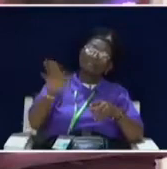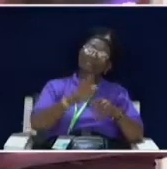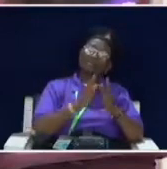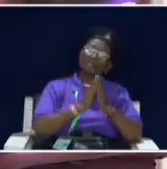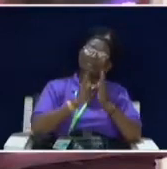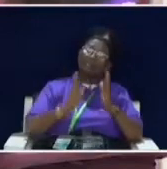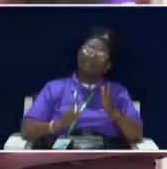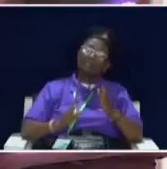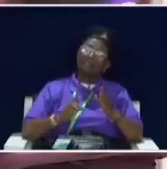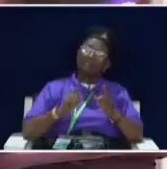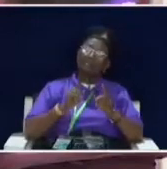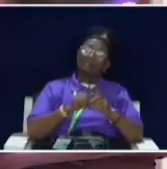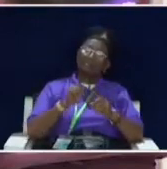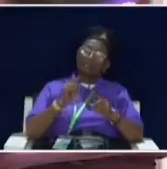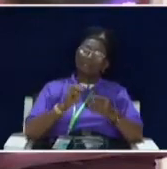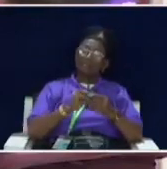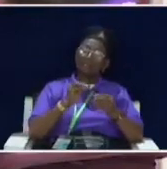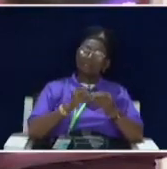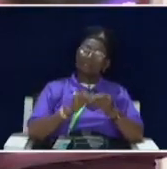3?